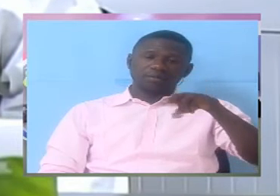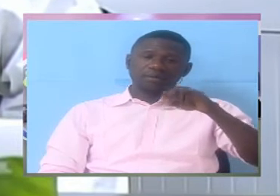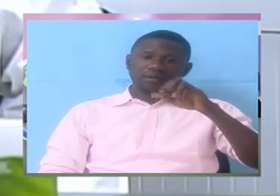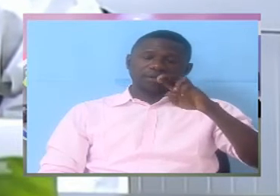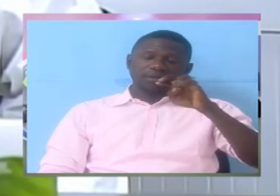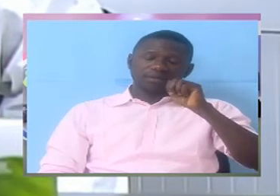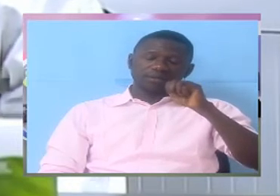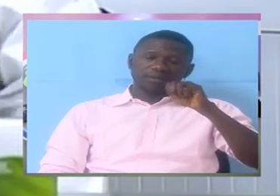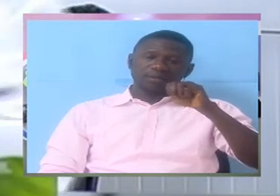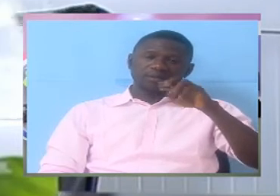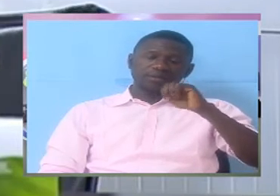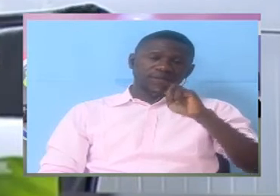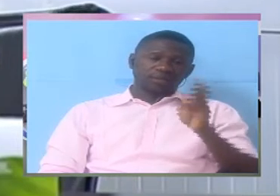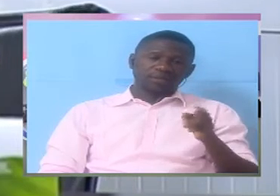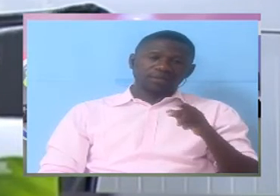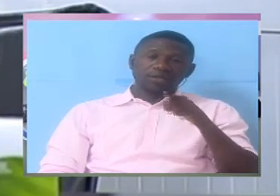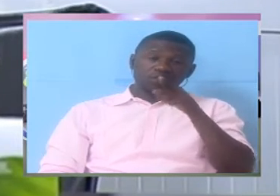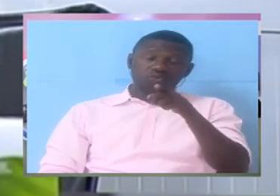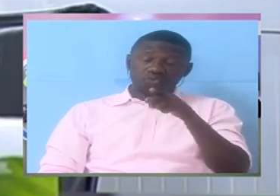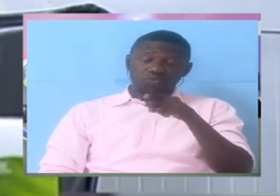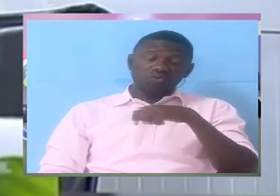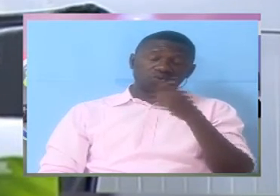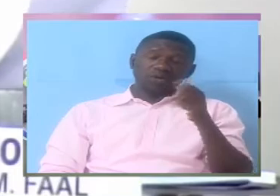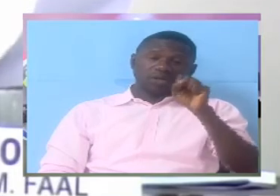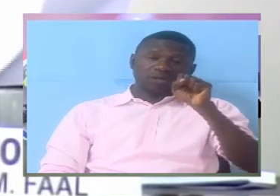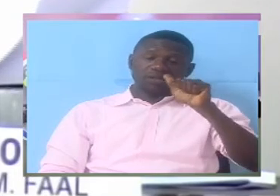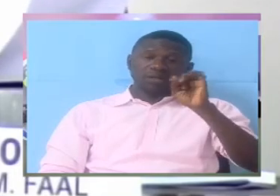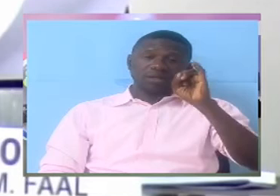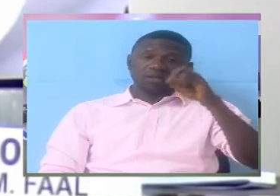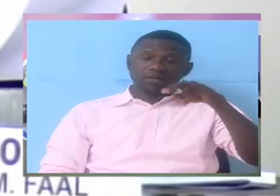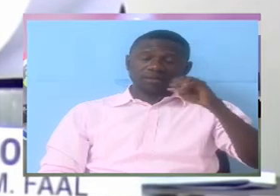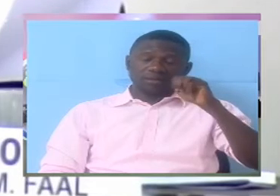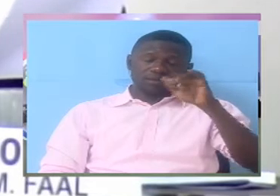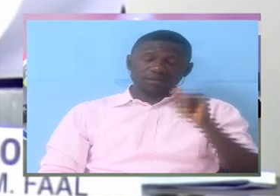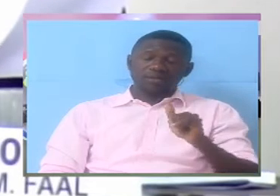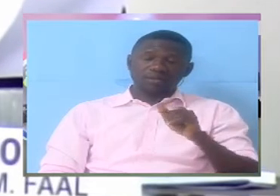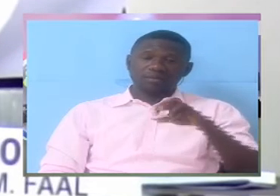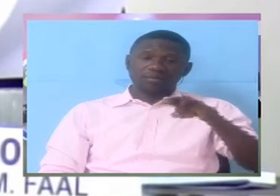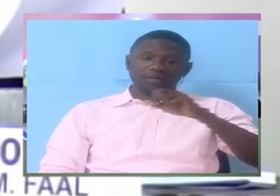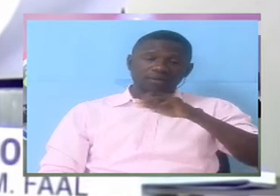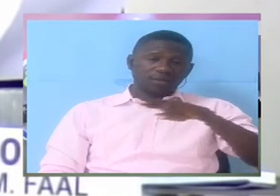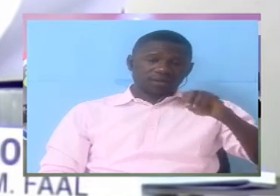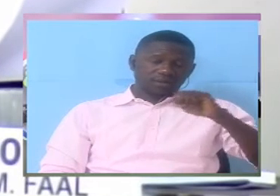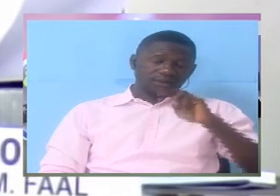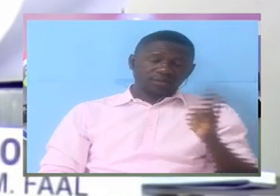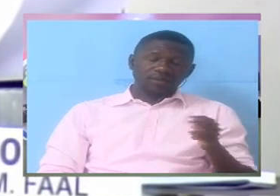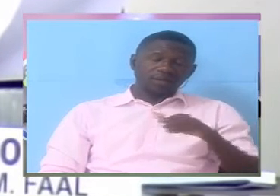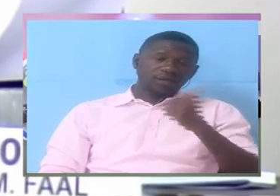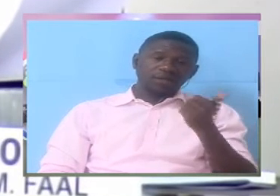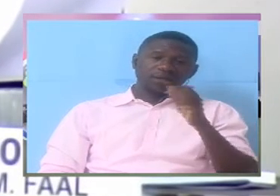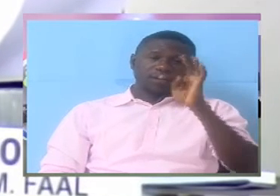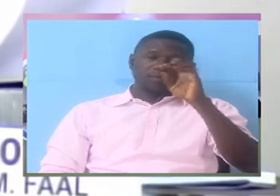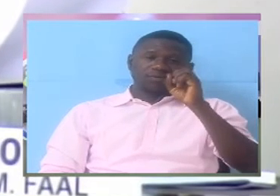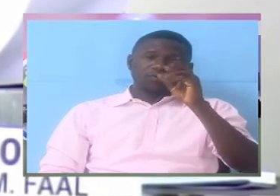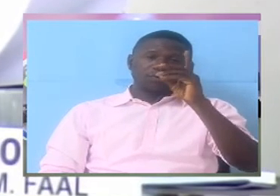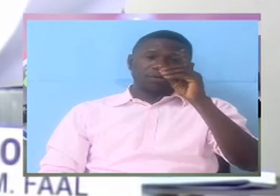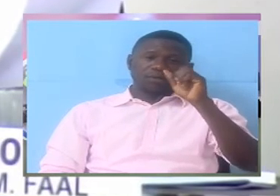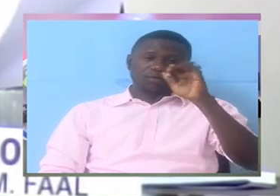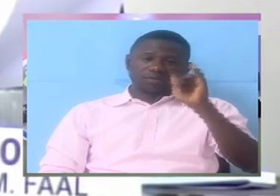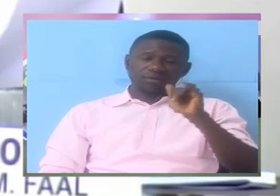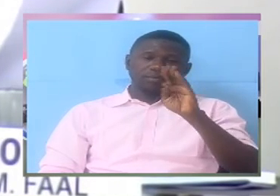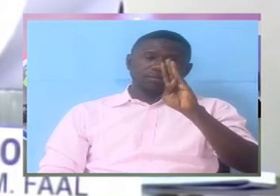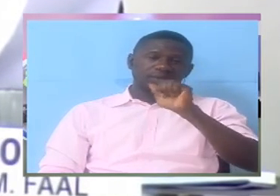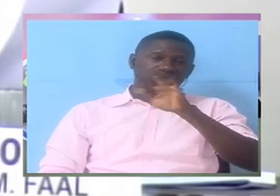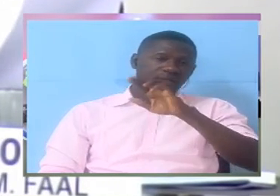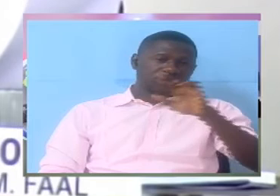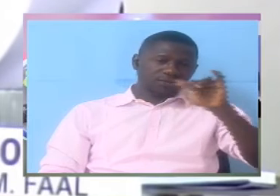Njaga Mendi. Seni Mane. And Fode Bari. It was more than this number. Asiata wo mo yirikoti.